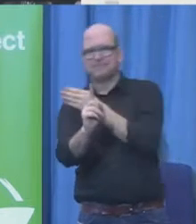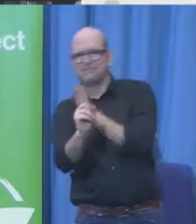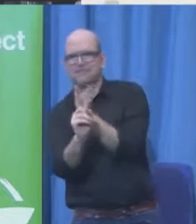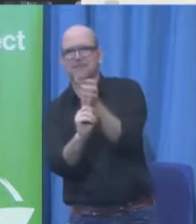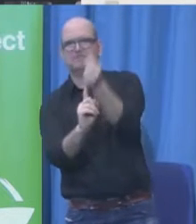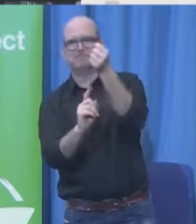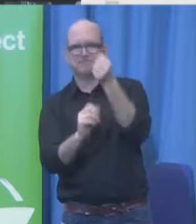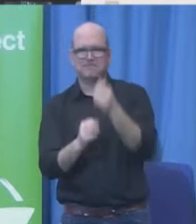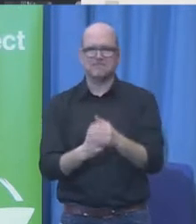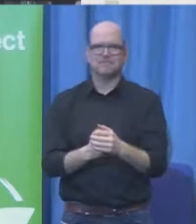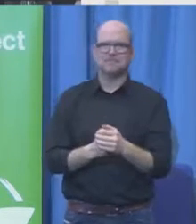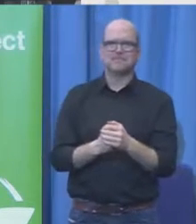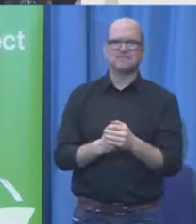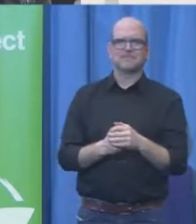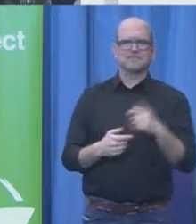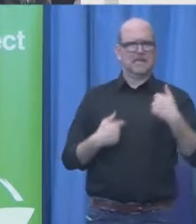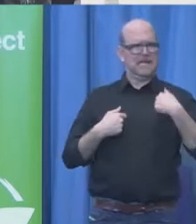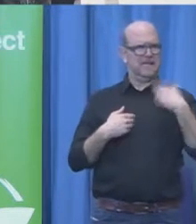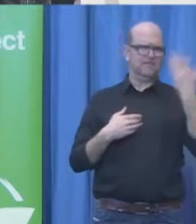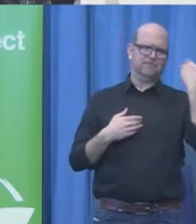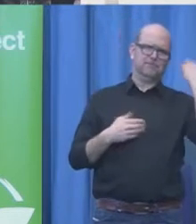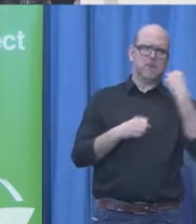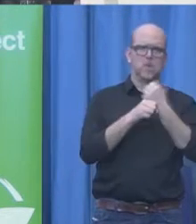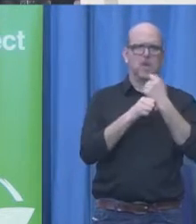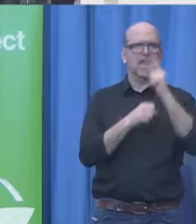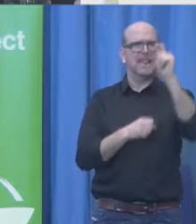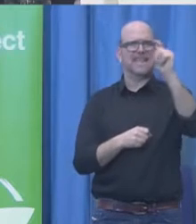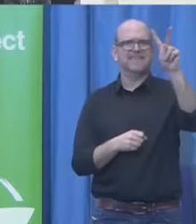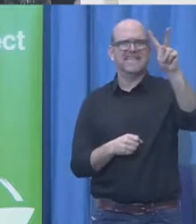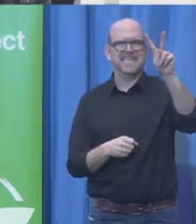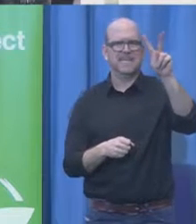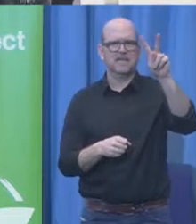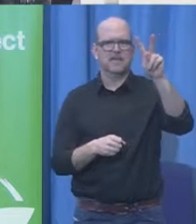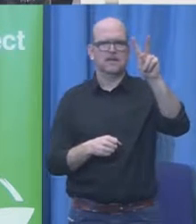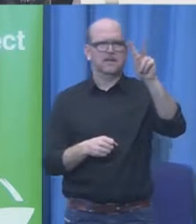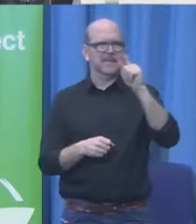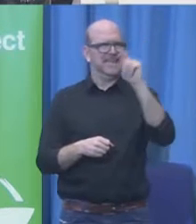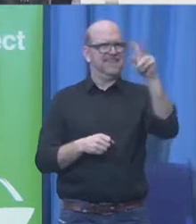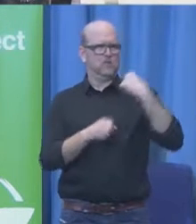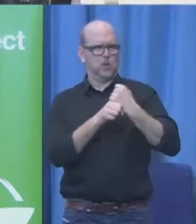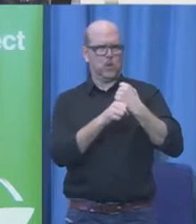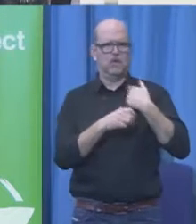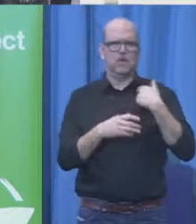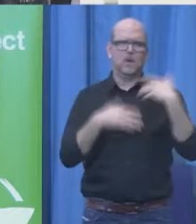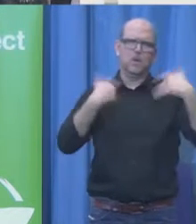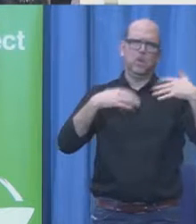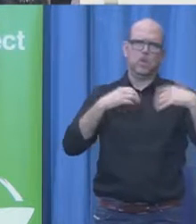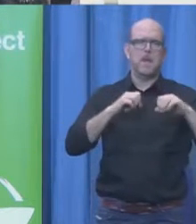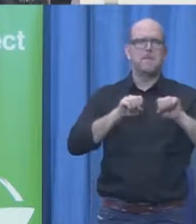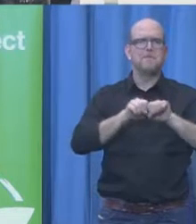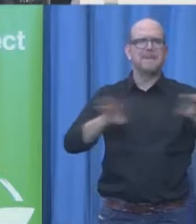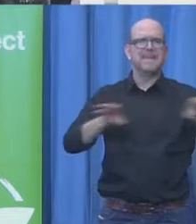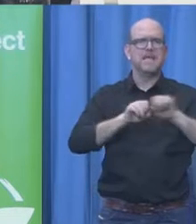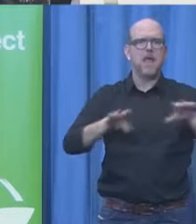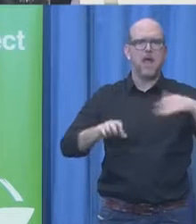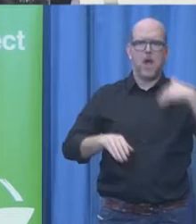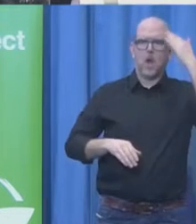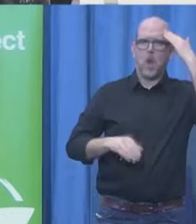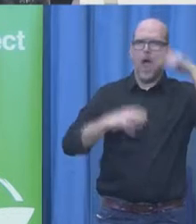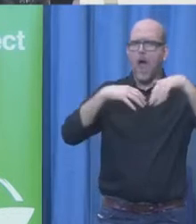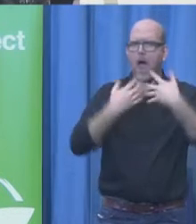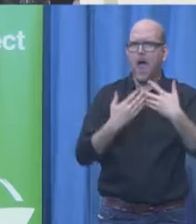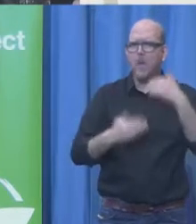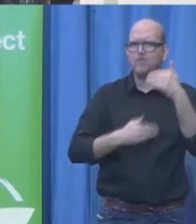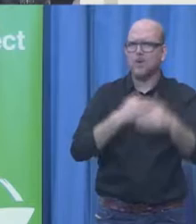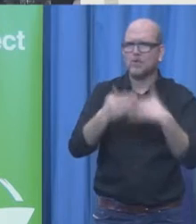are very significant, but as one of your speakers said earlier today, I look at the glass half full and not half empty.